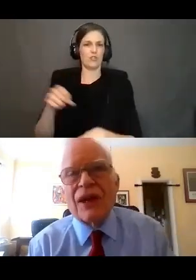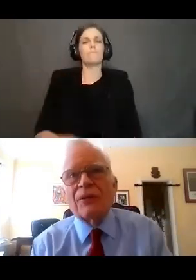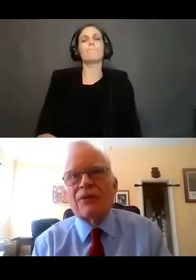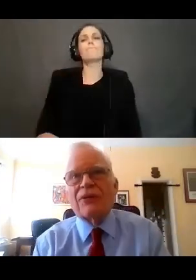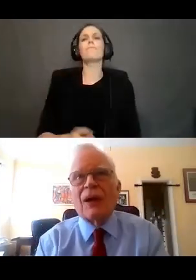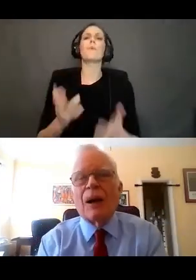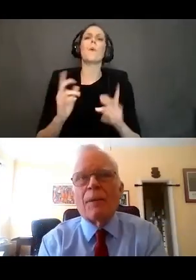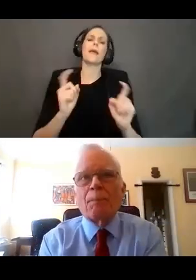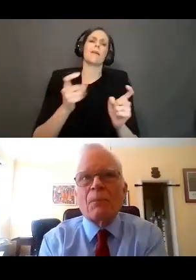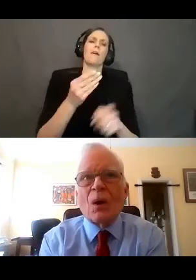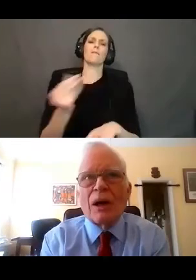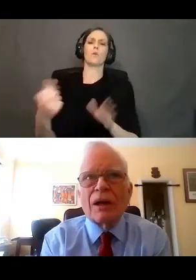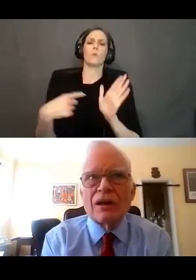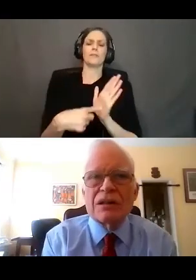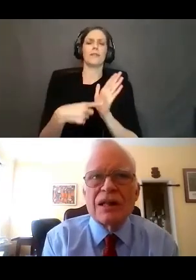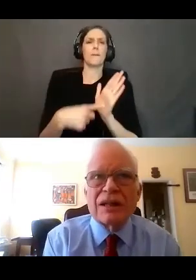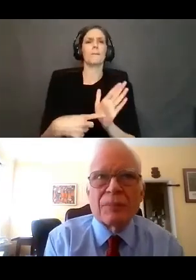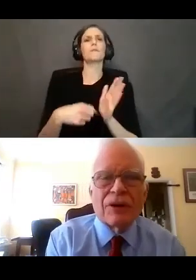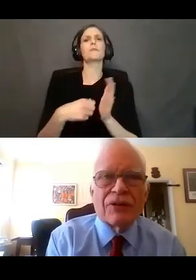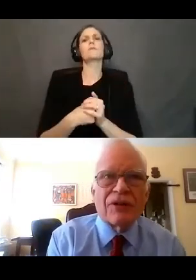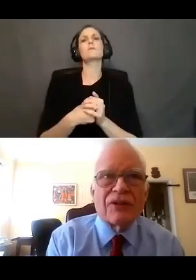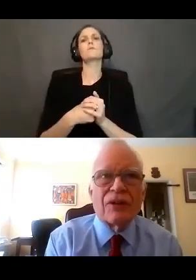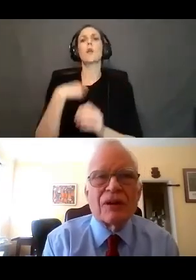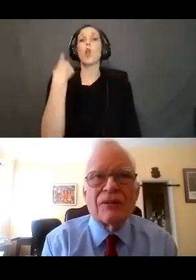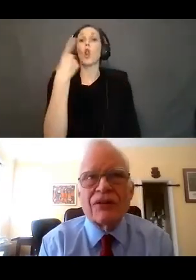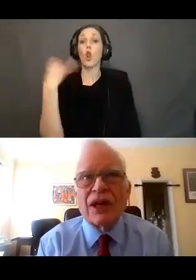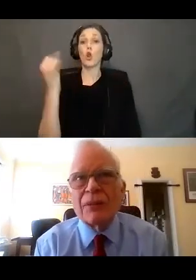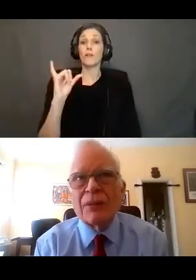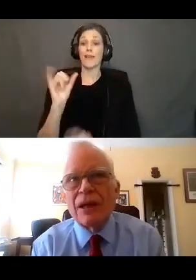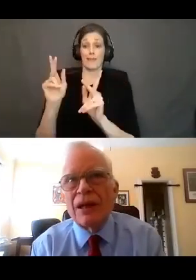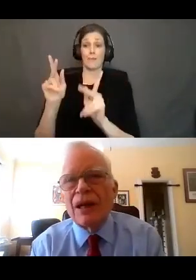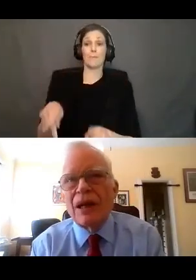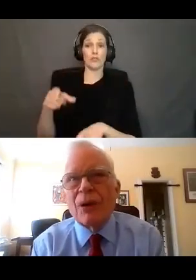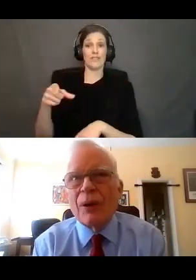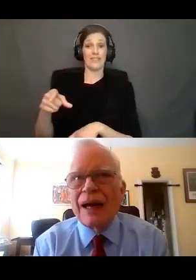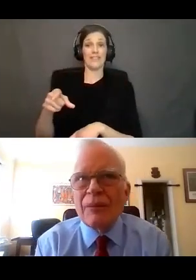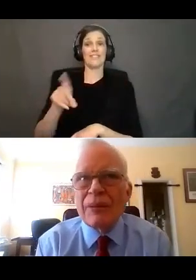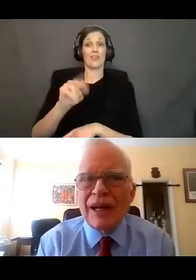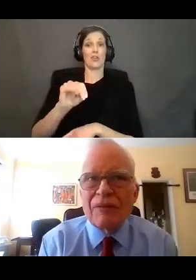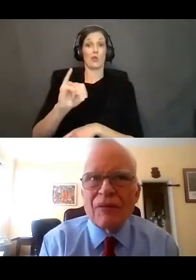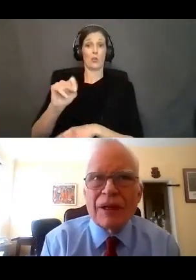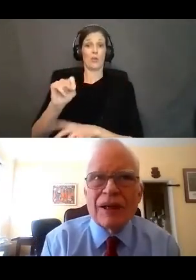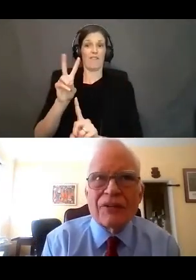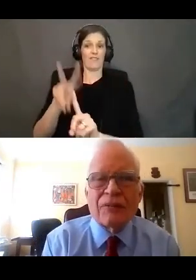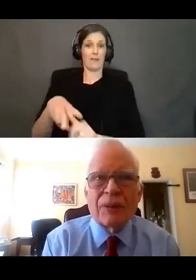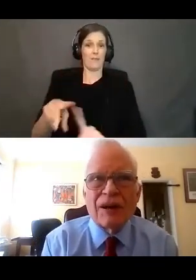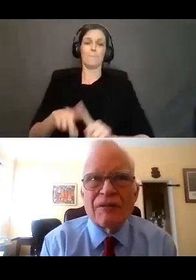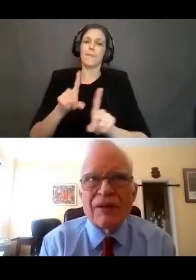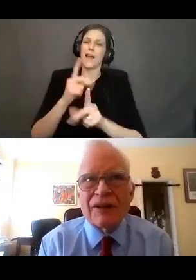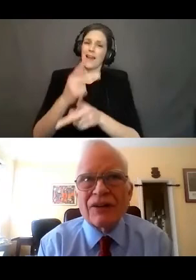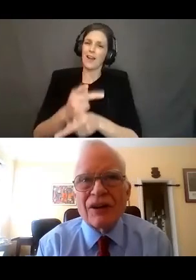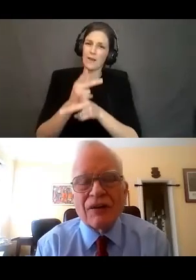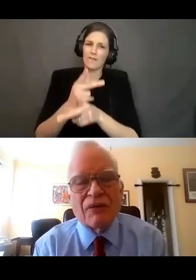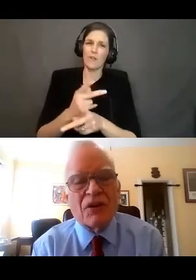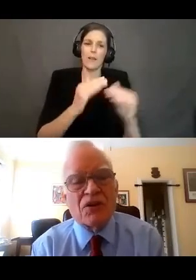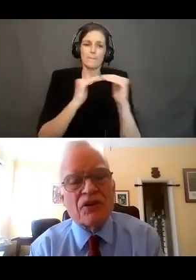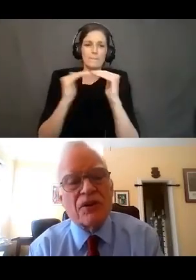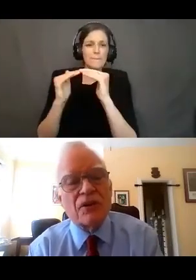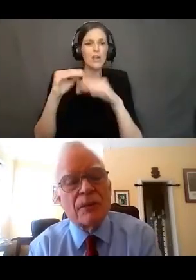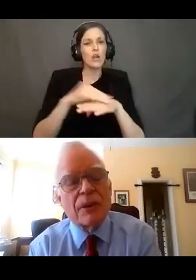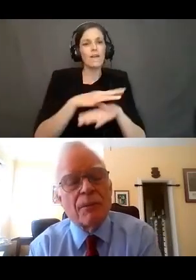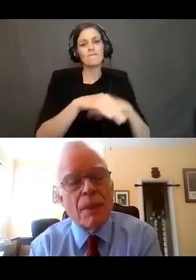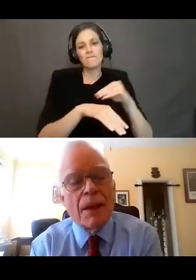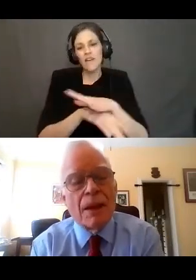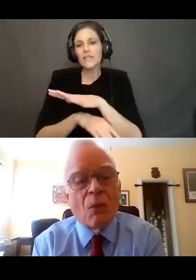of examples where it looks like the person is the unit of assignment, but we got to be careful because of peer effects and different versions